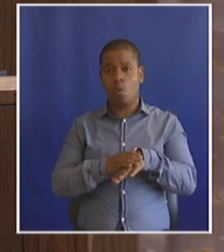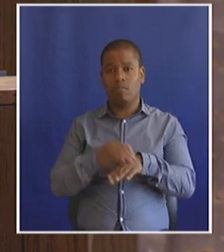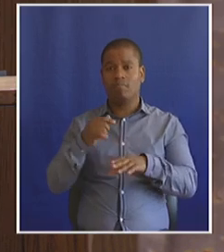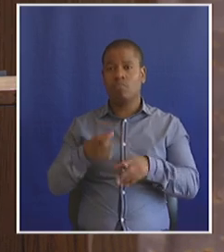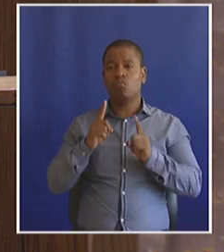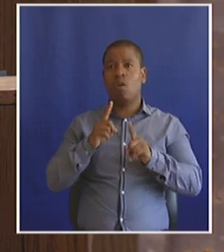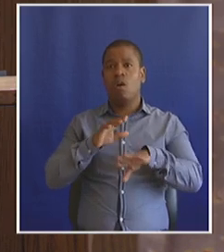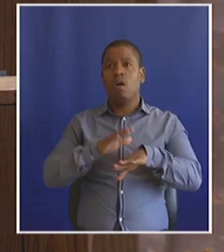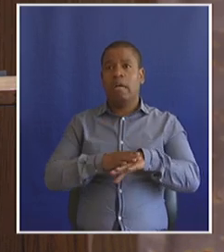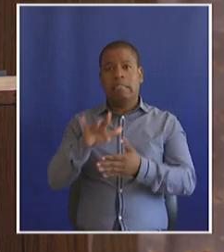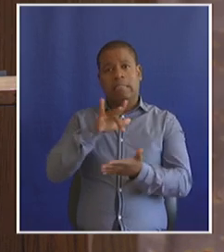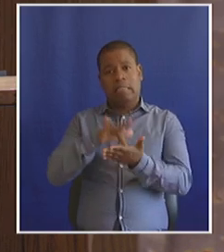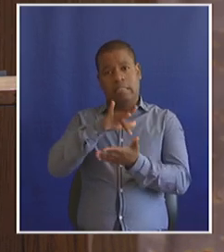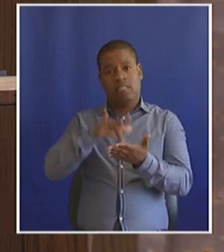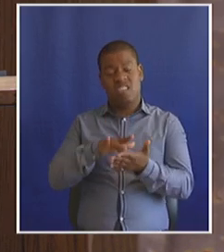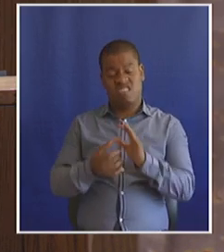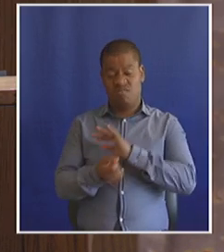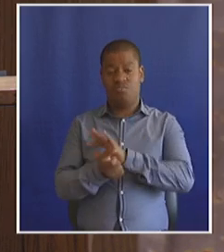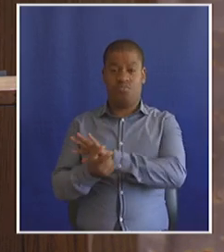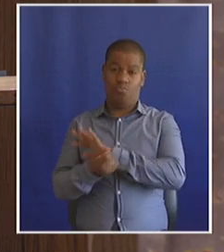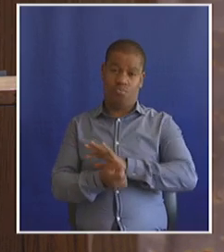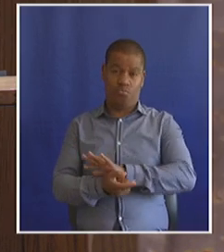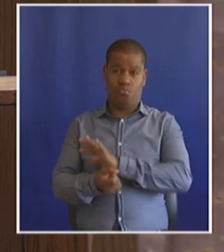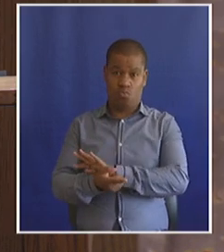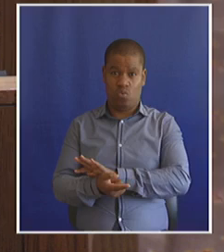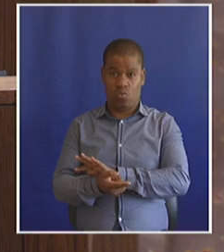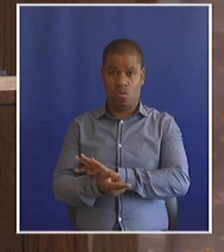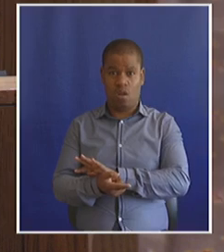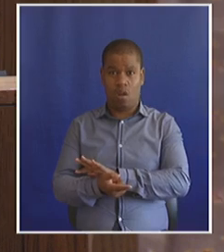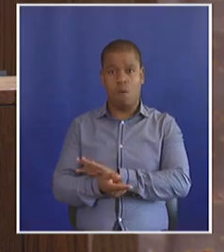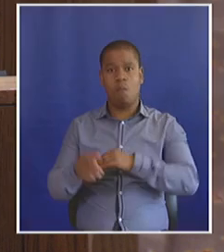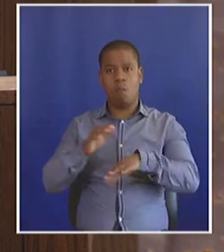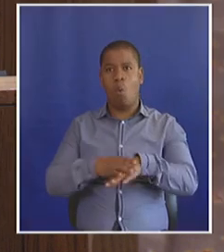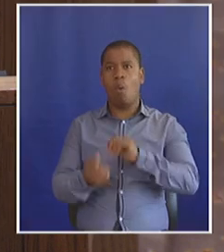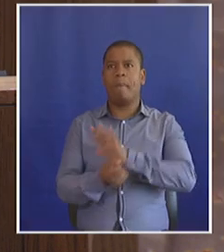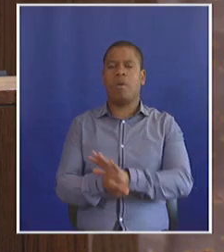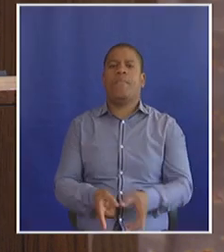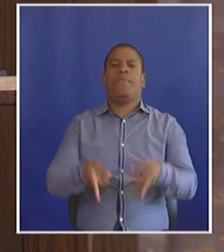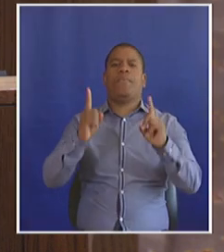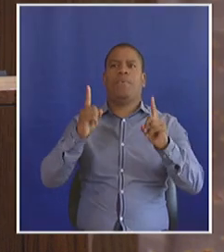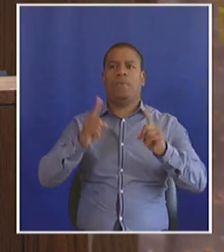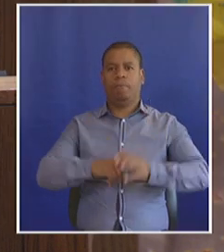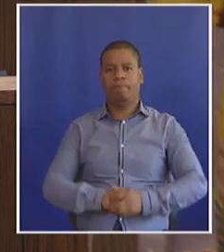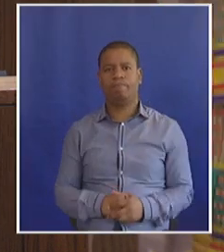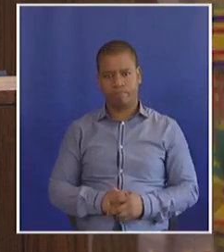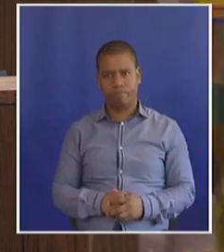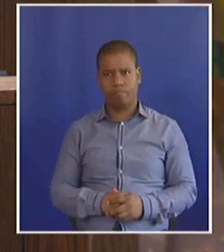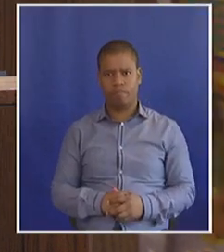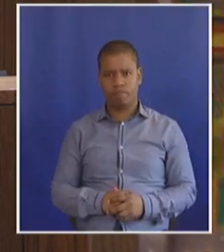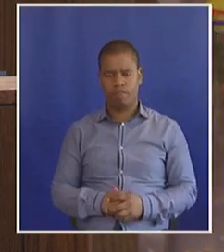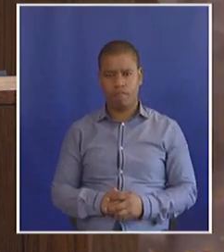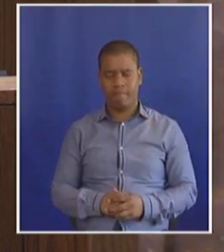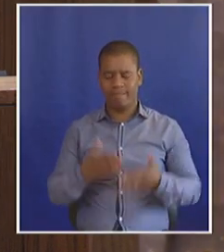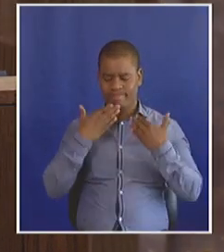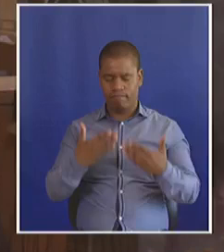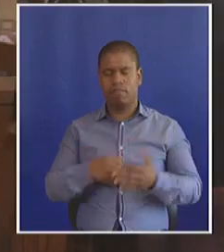correctional centers, with consequential staff shortages and negative impact on basic infrastructure services. Thank